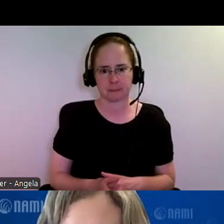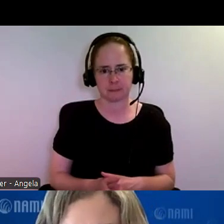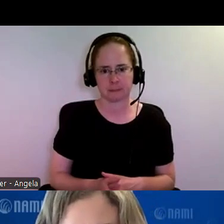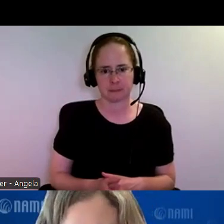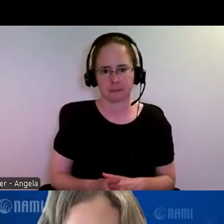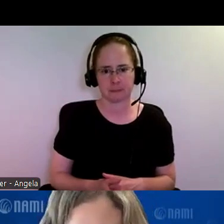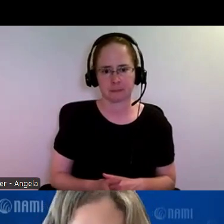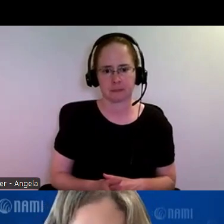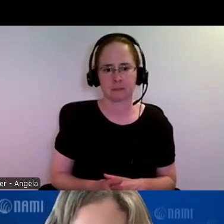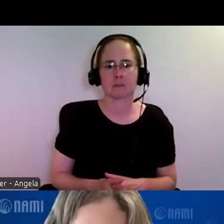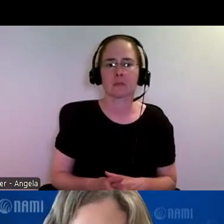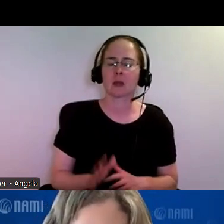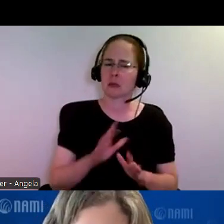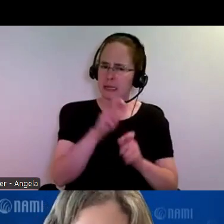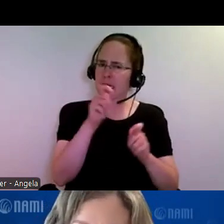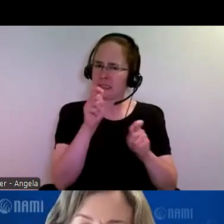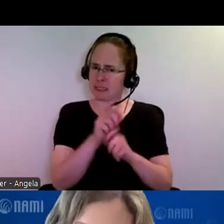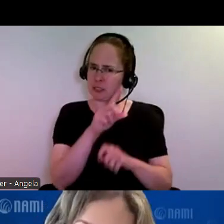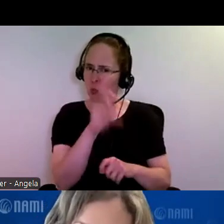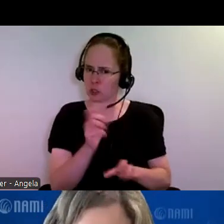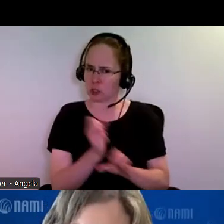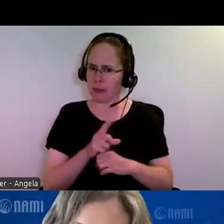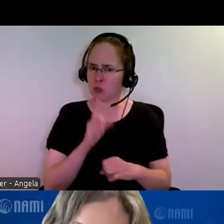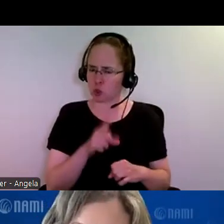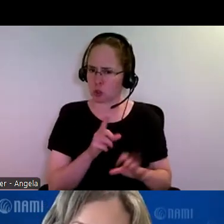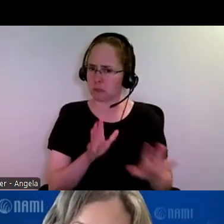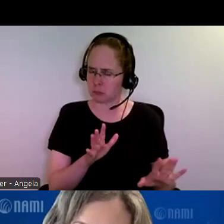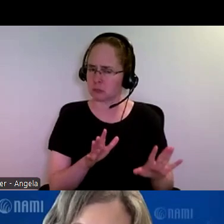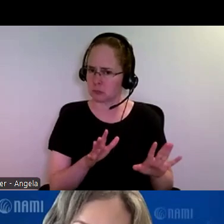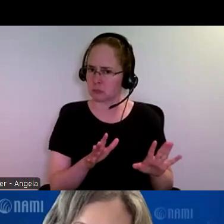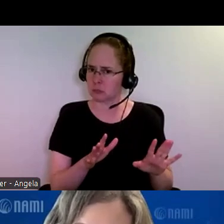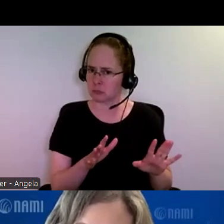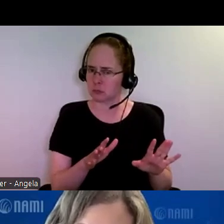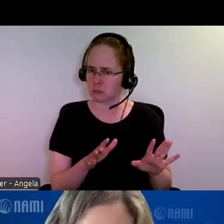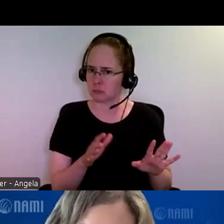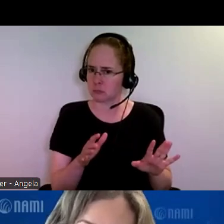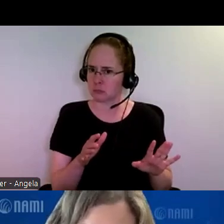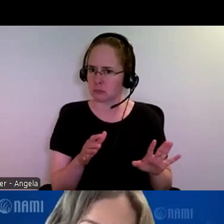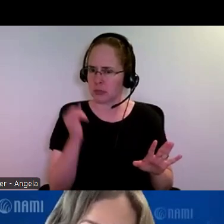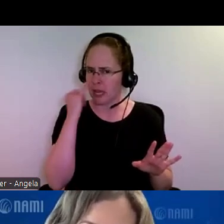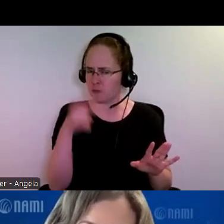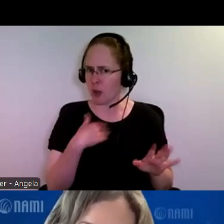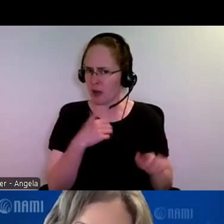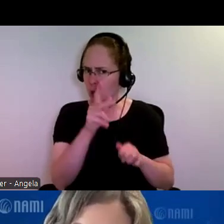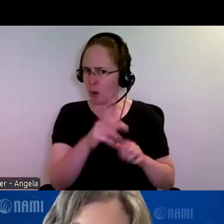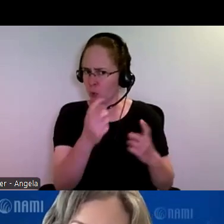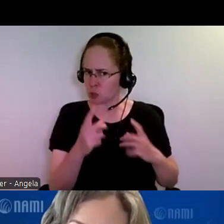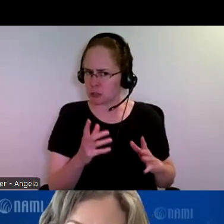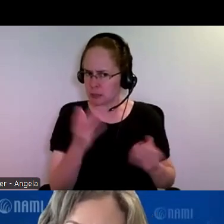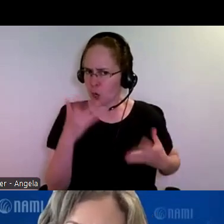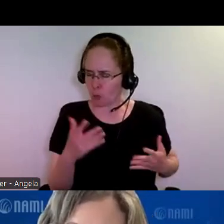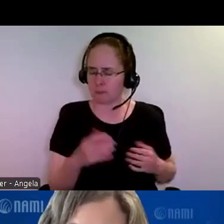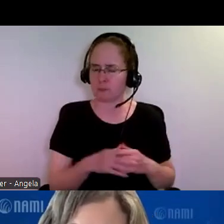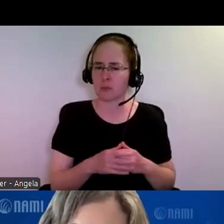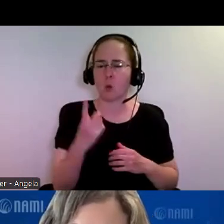is a detailed and fairly nuanced question. I want to make sure, Jen, jump in if you have follow-up questions or anything else, but one of the biggest drawbacks, and near